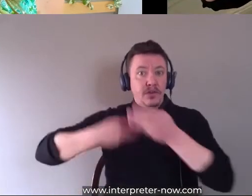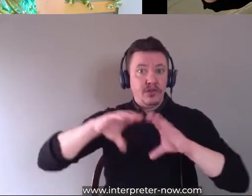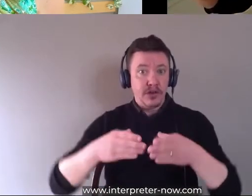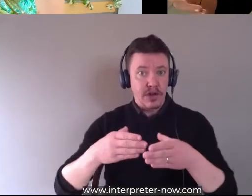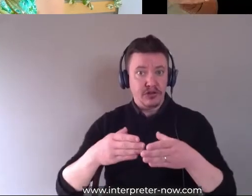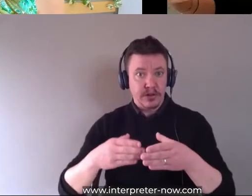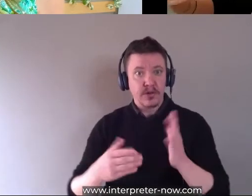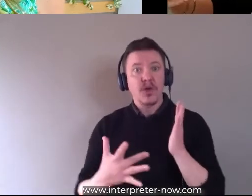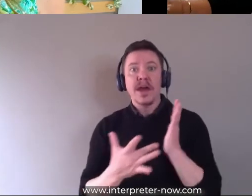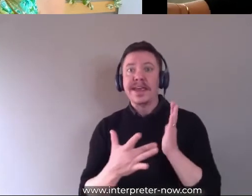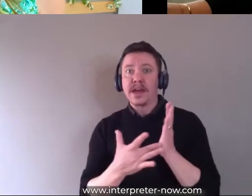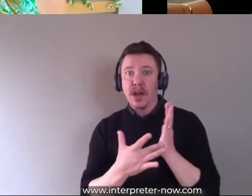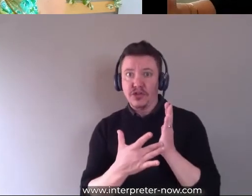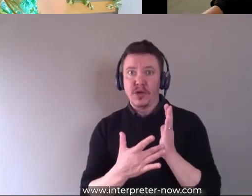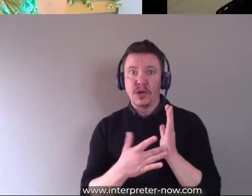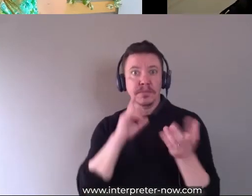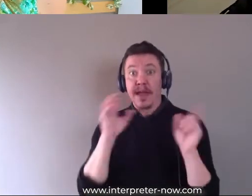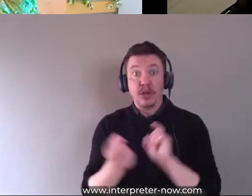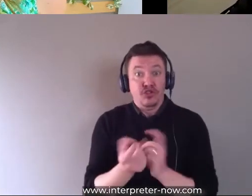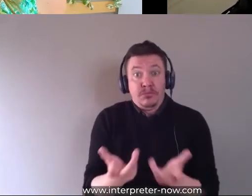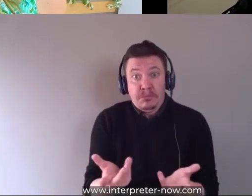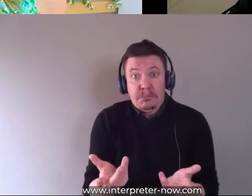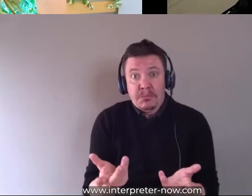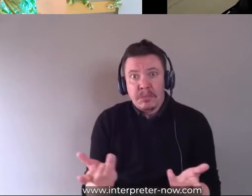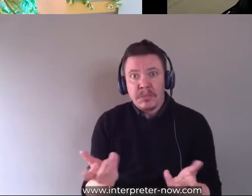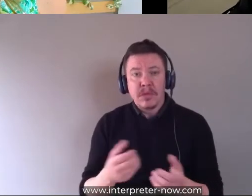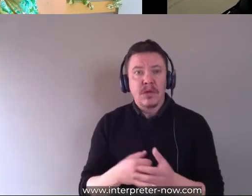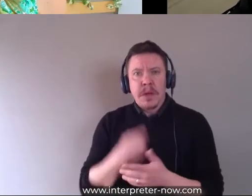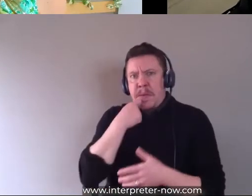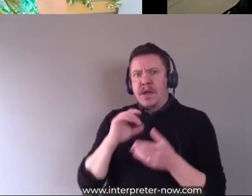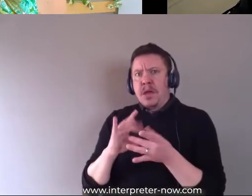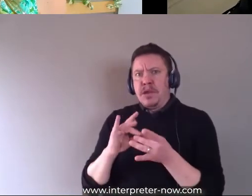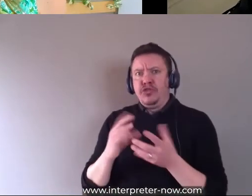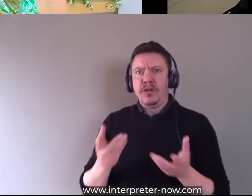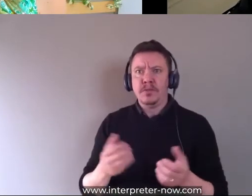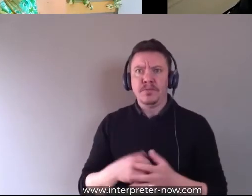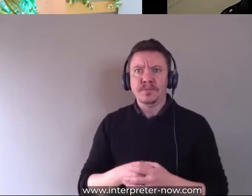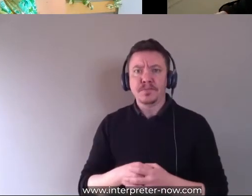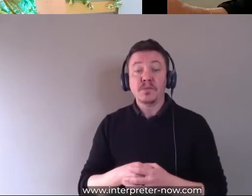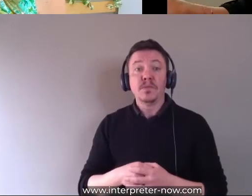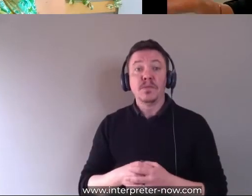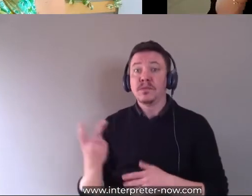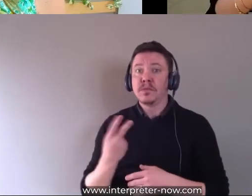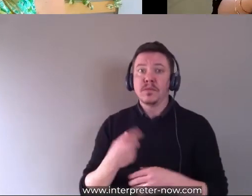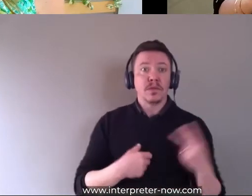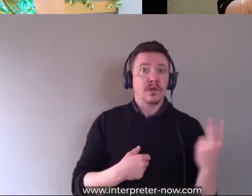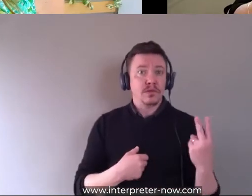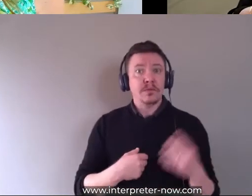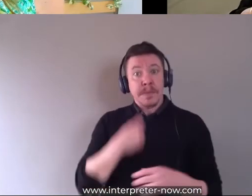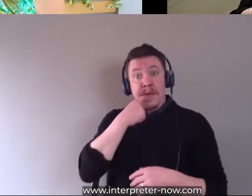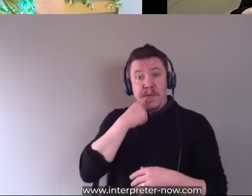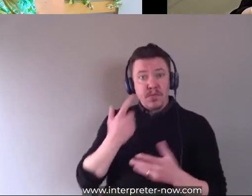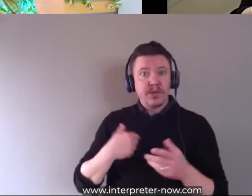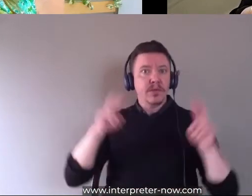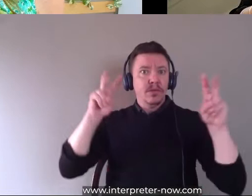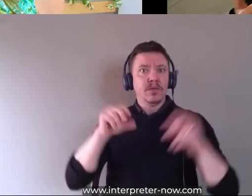of technological evolution, right? So, I mentioned earlier, like, you know, when we were building this last generation, what we now